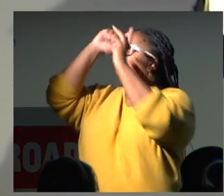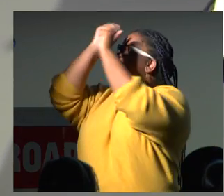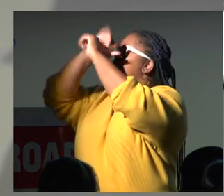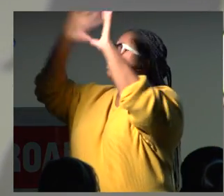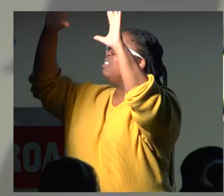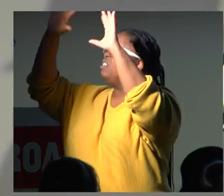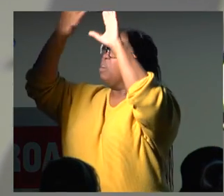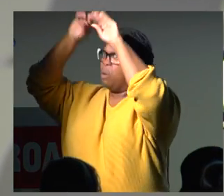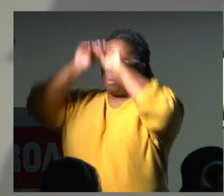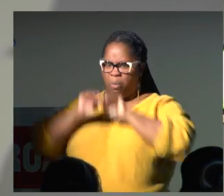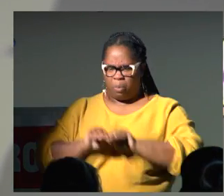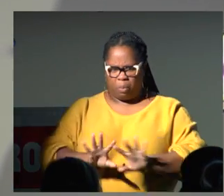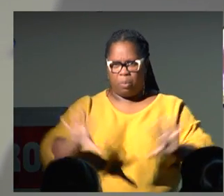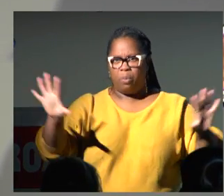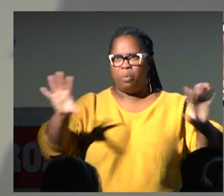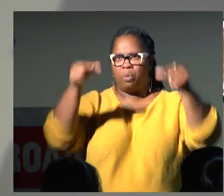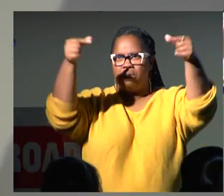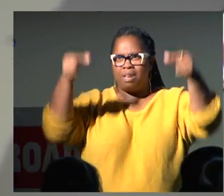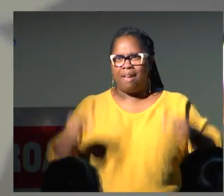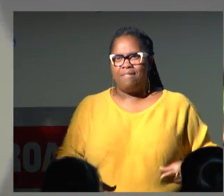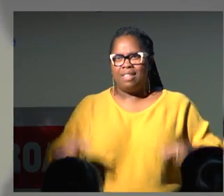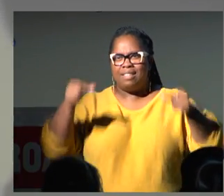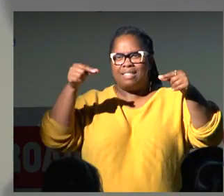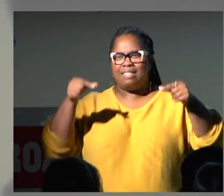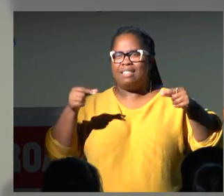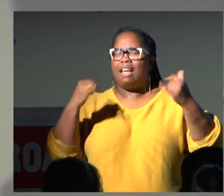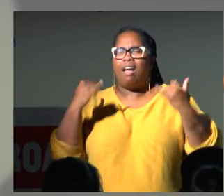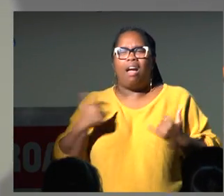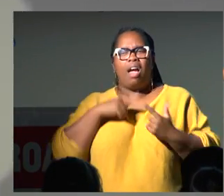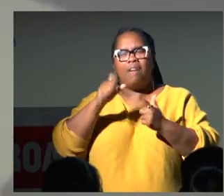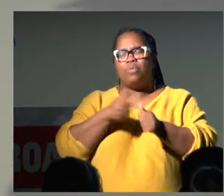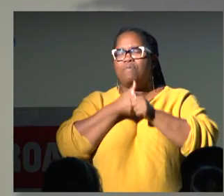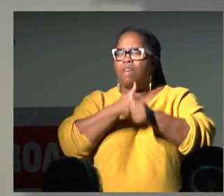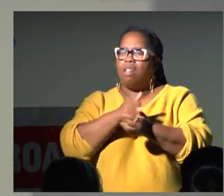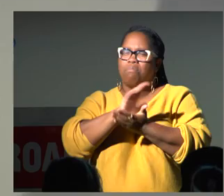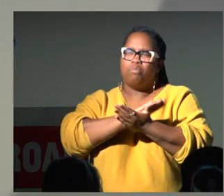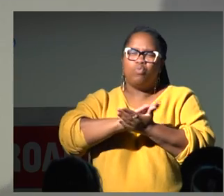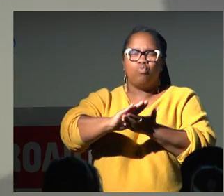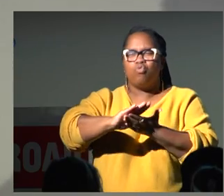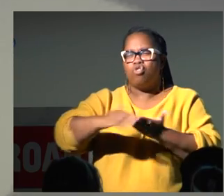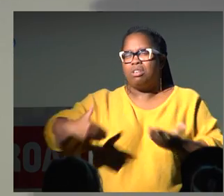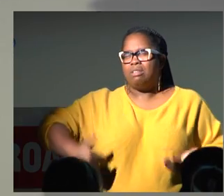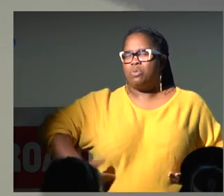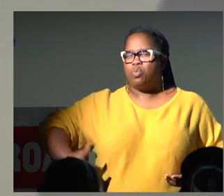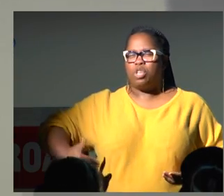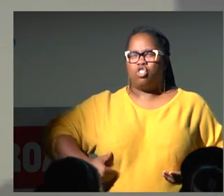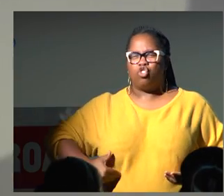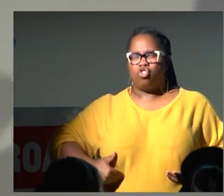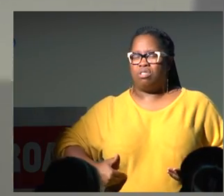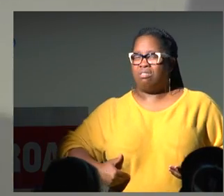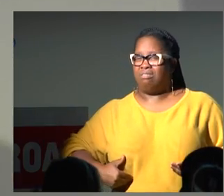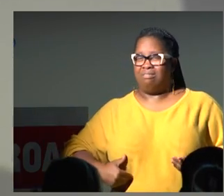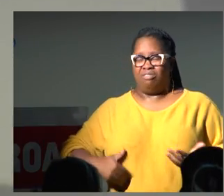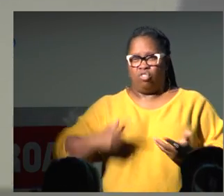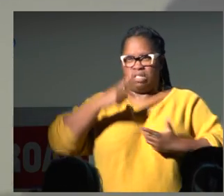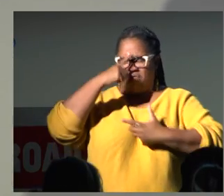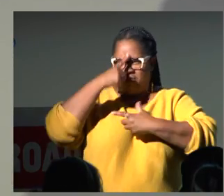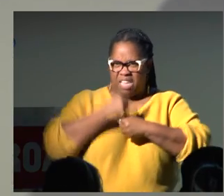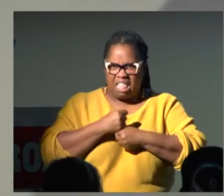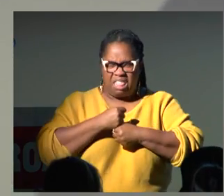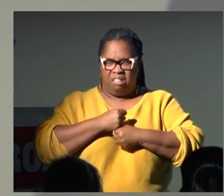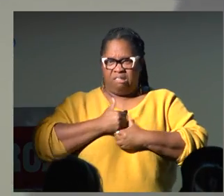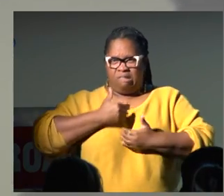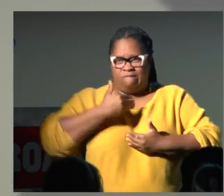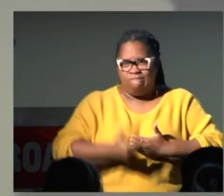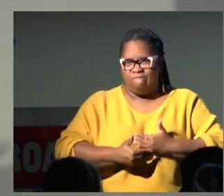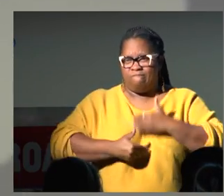through the process of like pure intuition and just having like faith, and I'm feeling my way